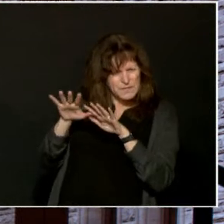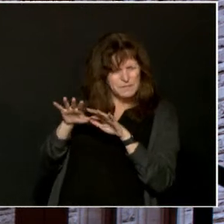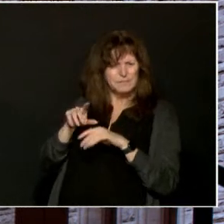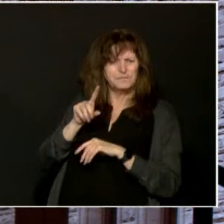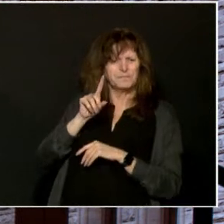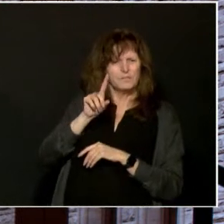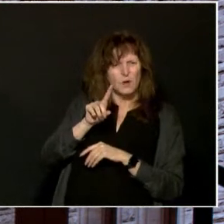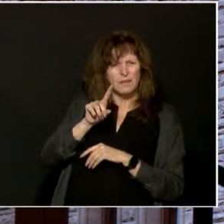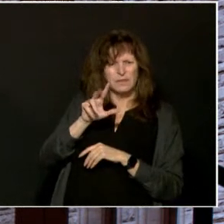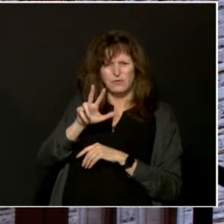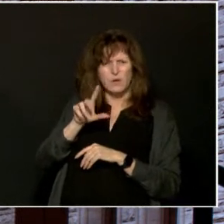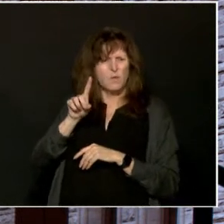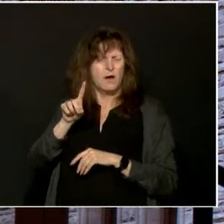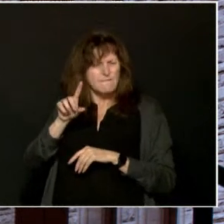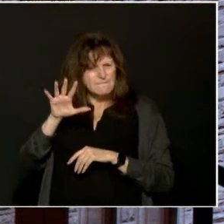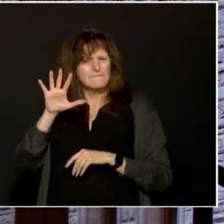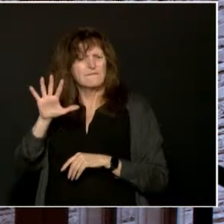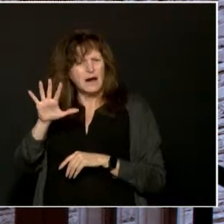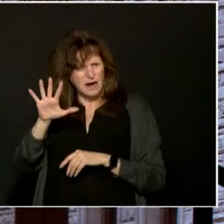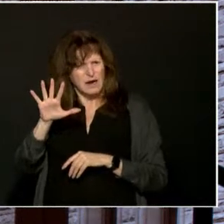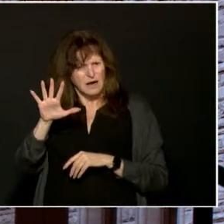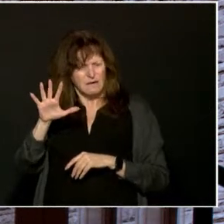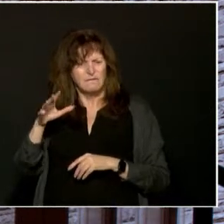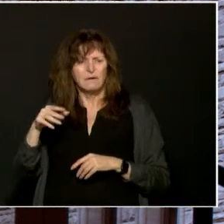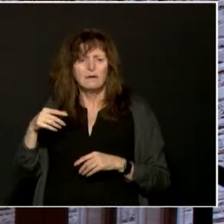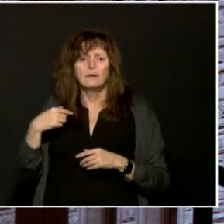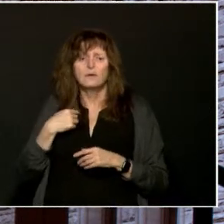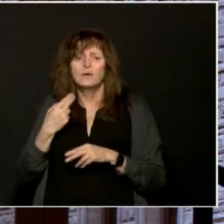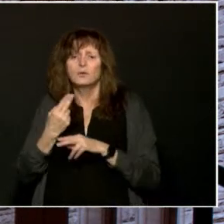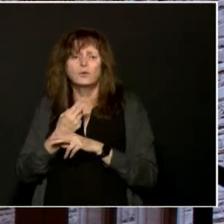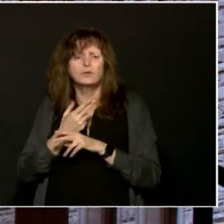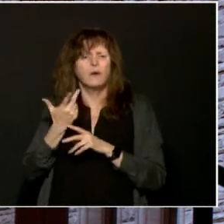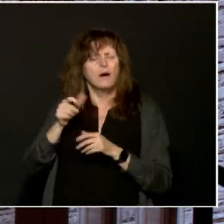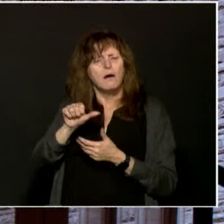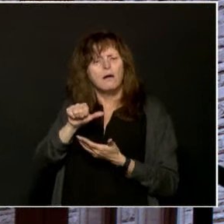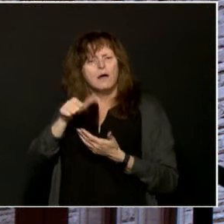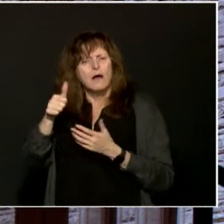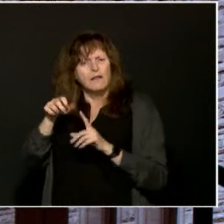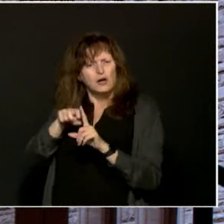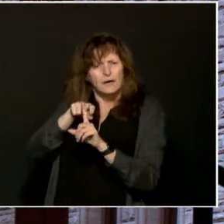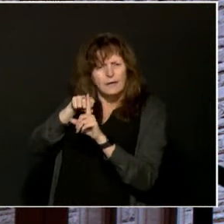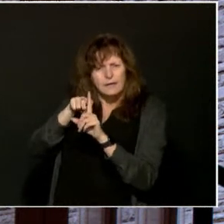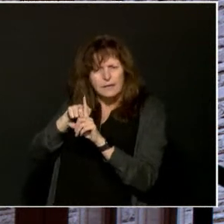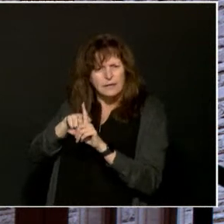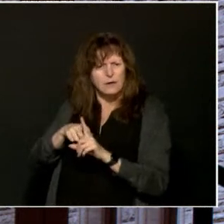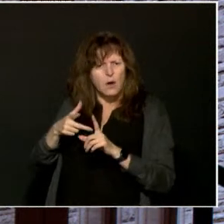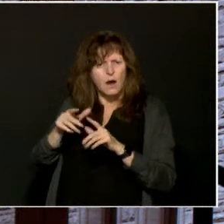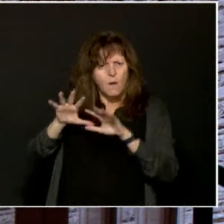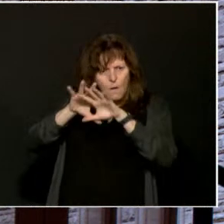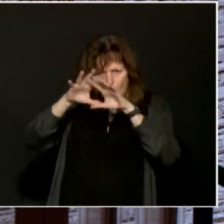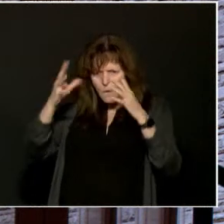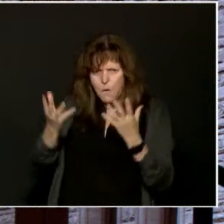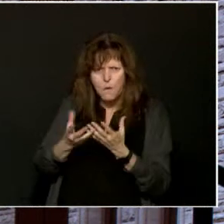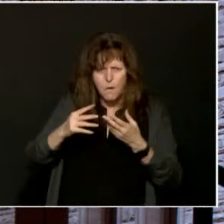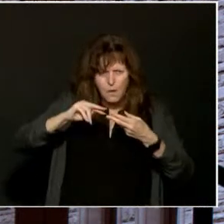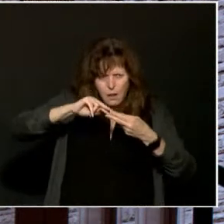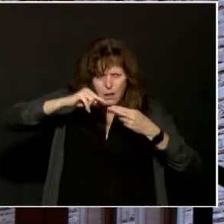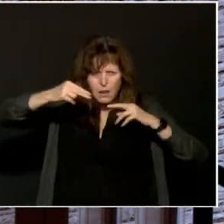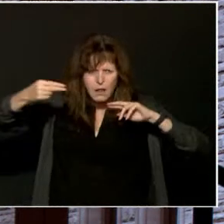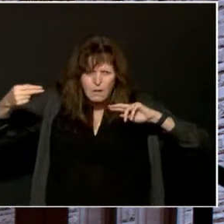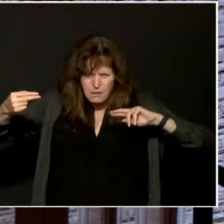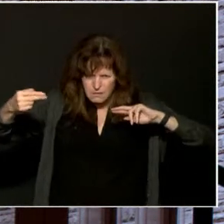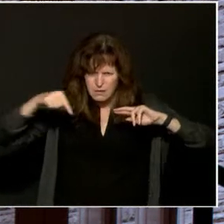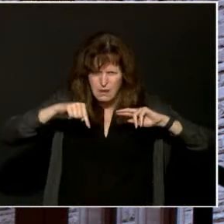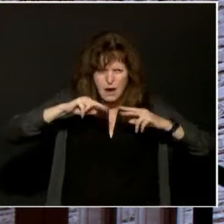use whole genome sequencing, which is slow and laborious. And so we're going to have to use some measurements to give a best